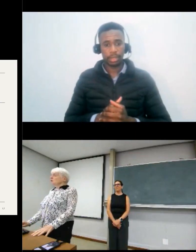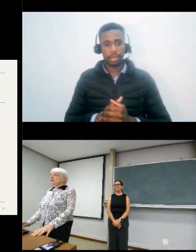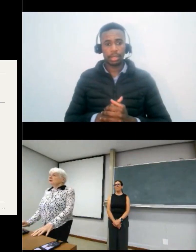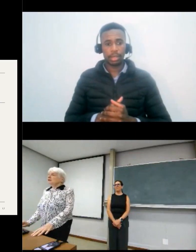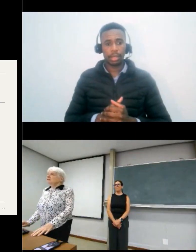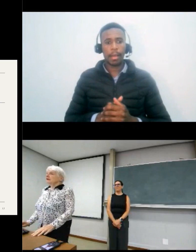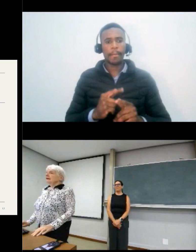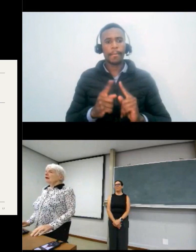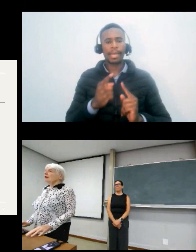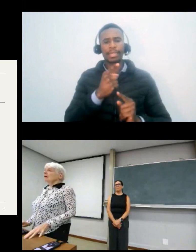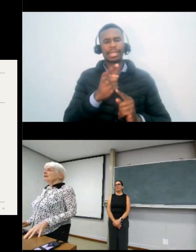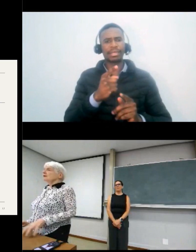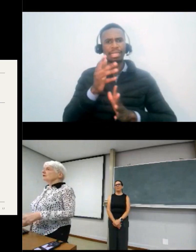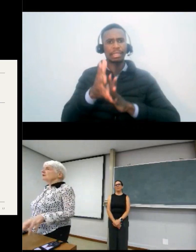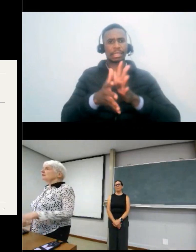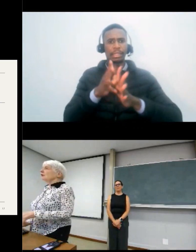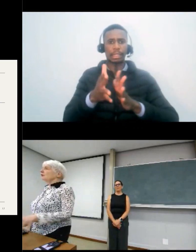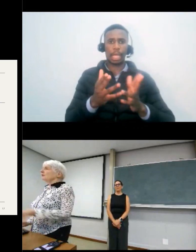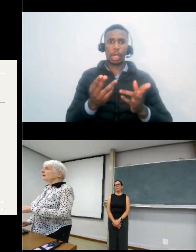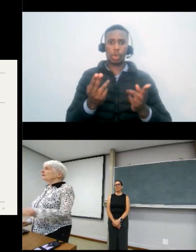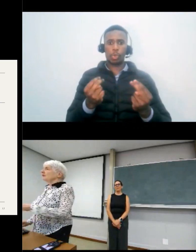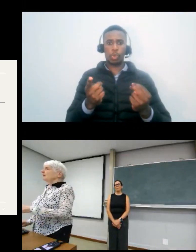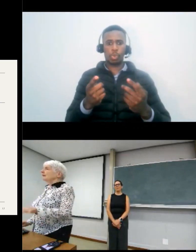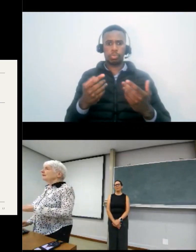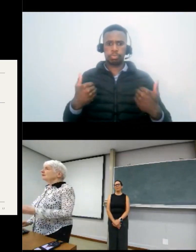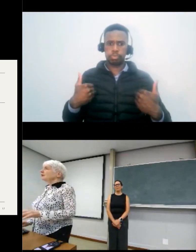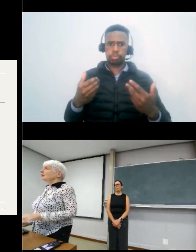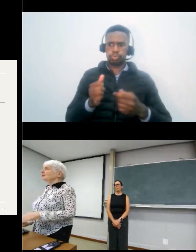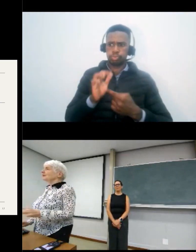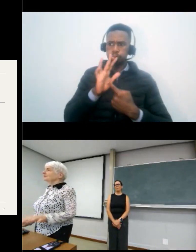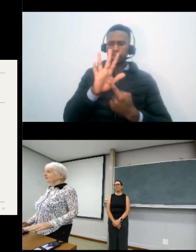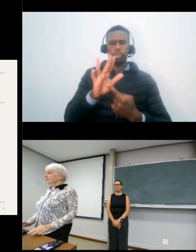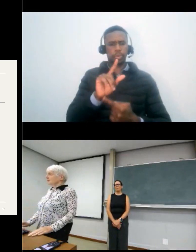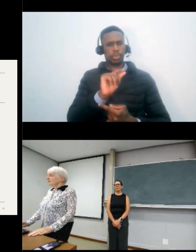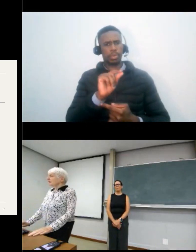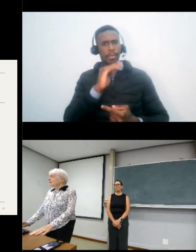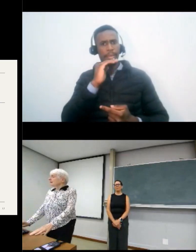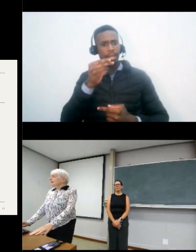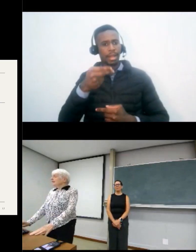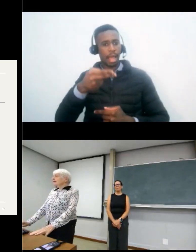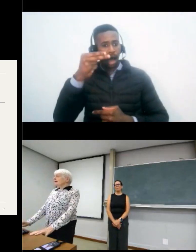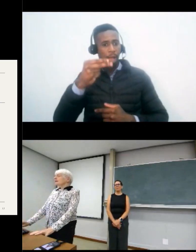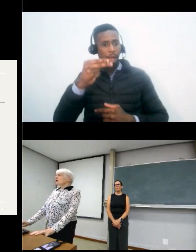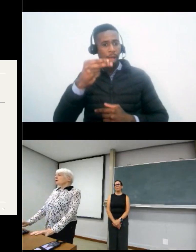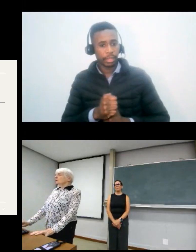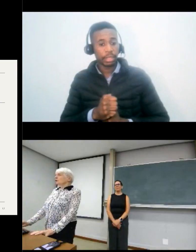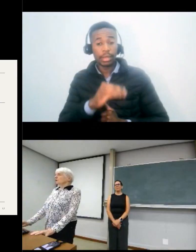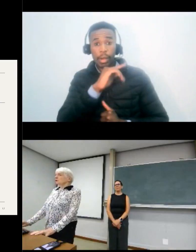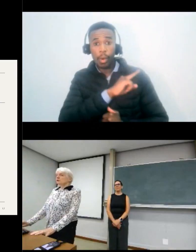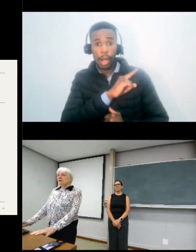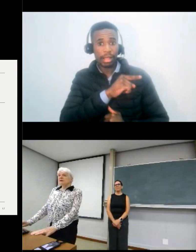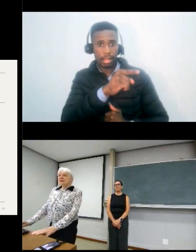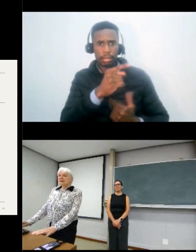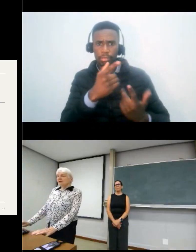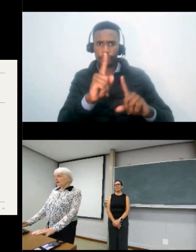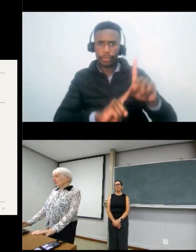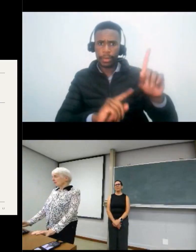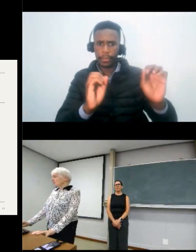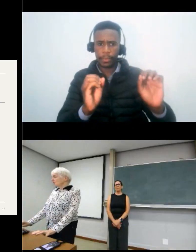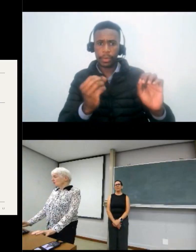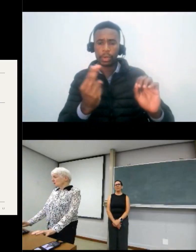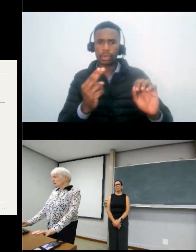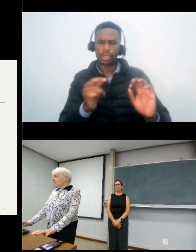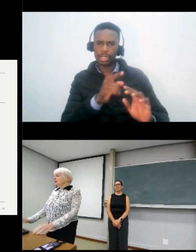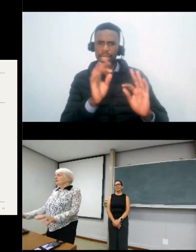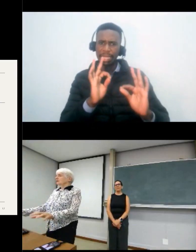signs produced was actually fairly high, so that it's not that they're failing at the task, right? The exact sign order was also reasonably